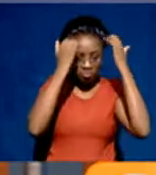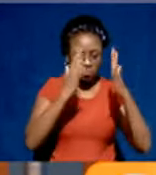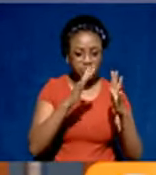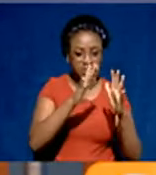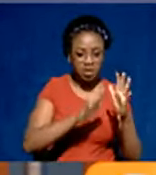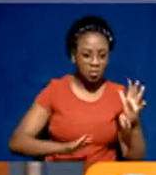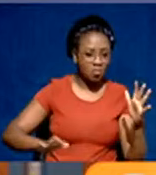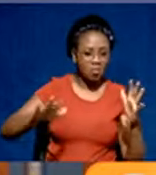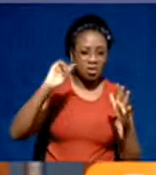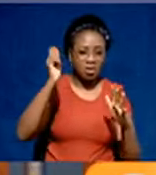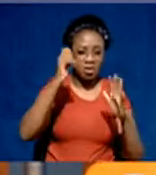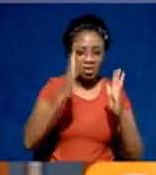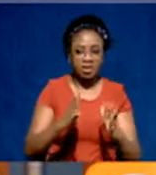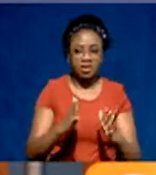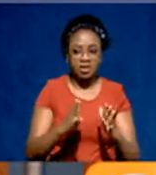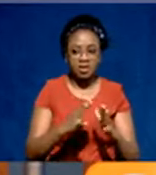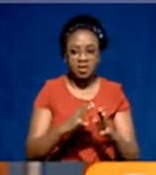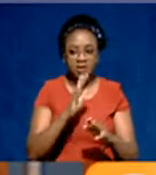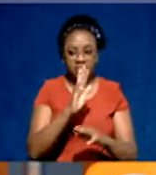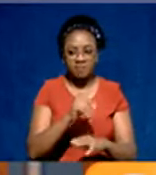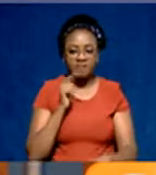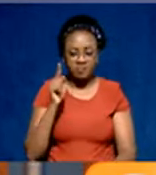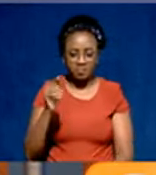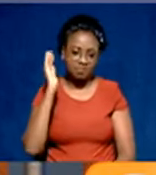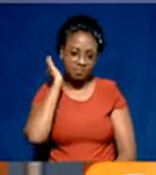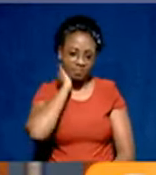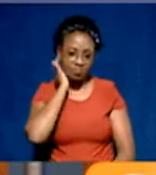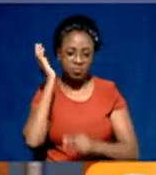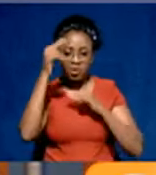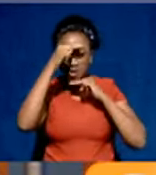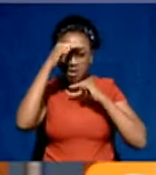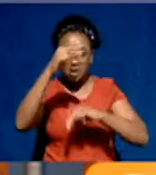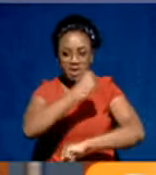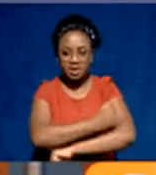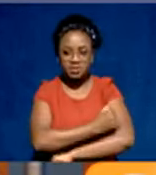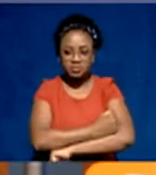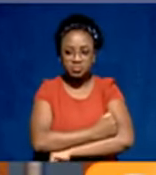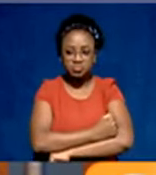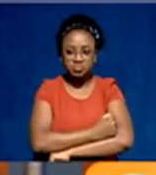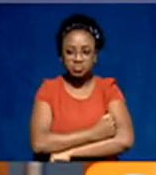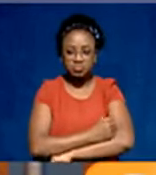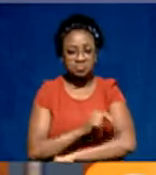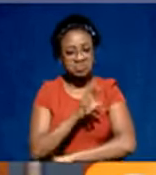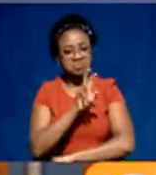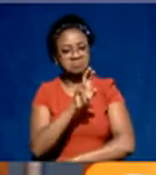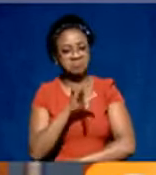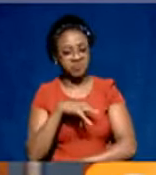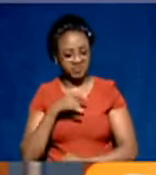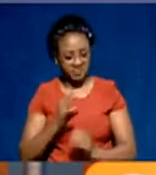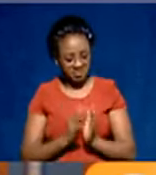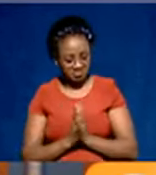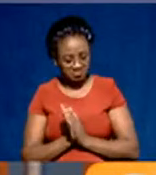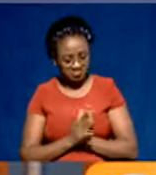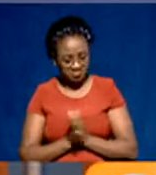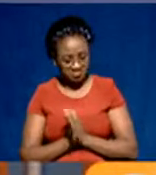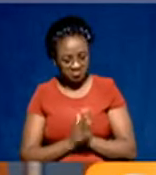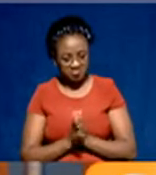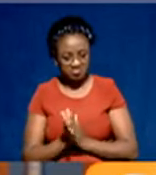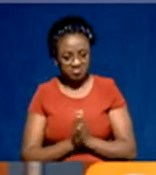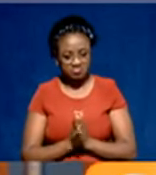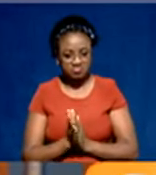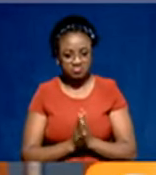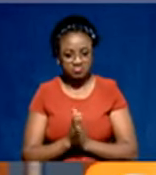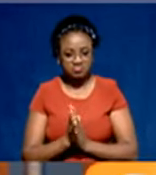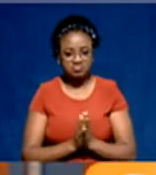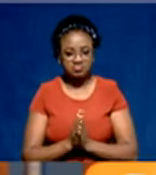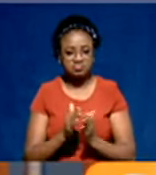Kenya, Robinson Wanjala, came from Murang High School. Mm. I know it really gave them a motivation to produce others